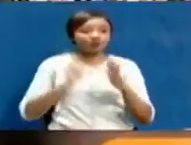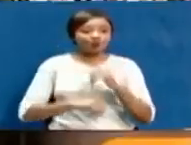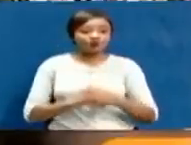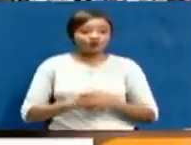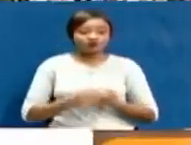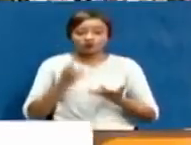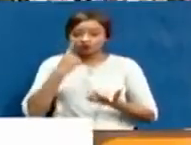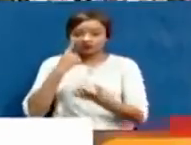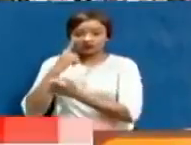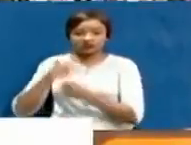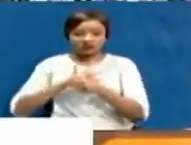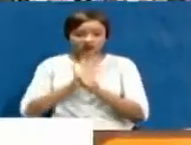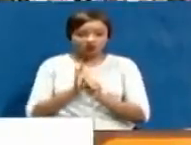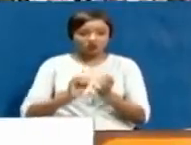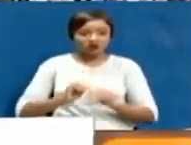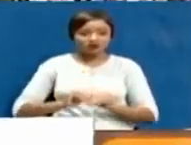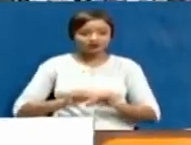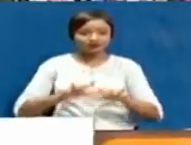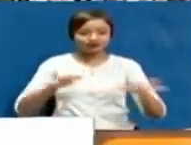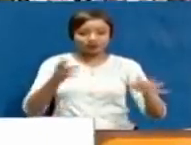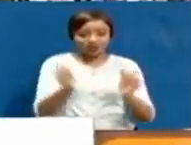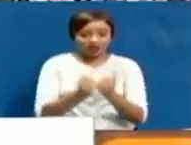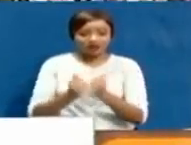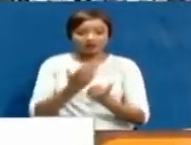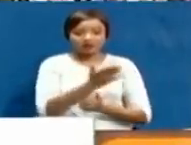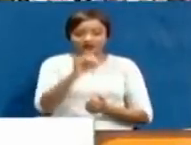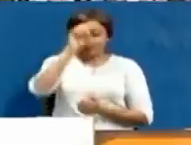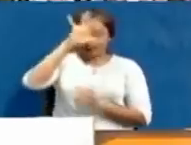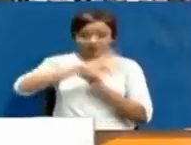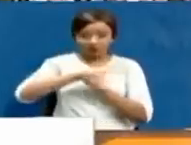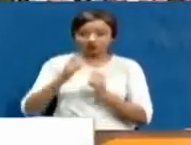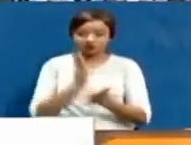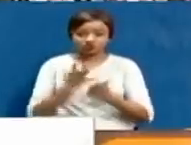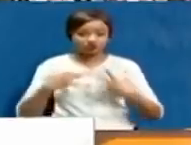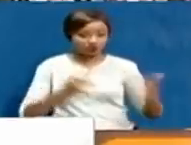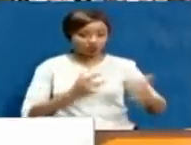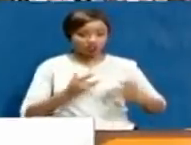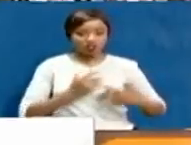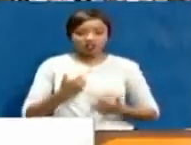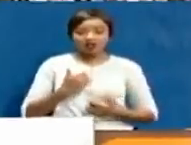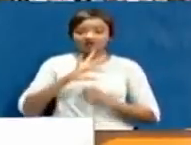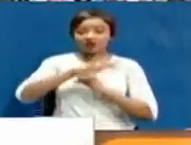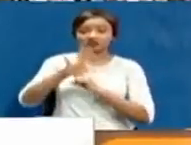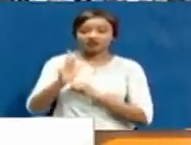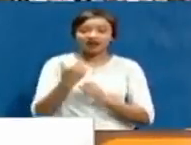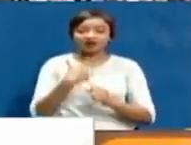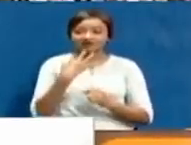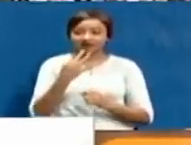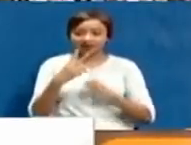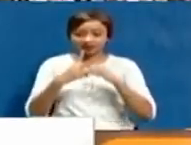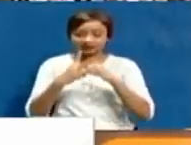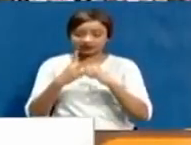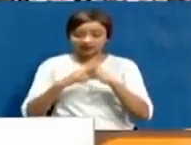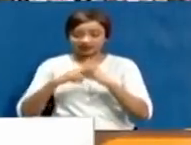The growing number of cases, like you saw right there in Kiambu County, is causing concern. The county has recorded 373